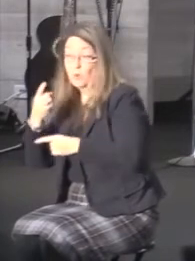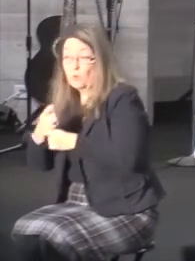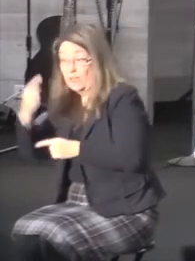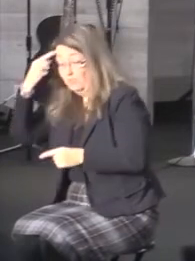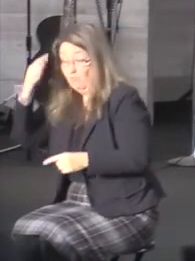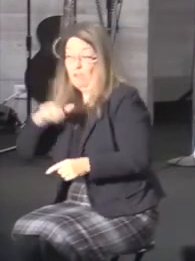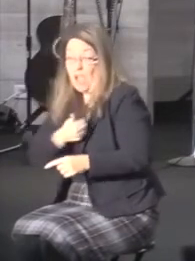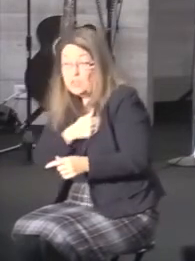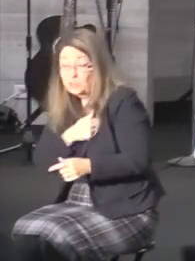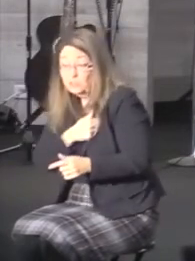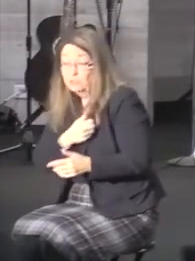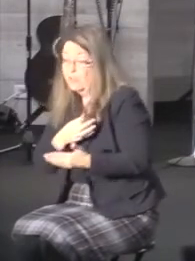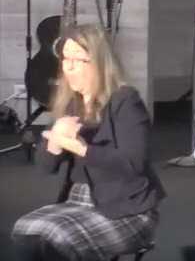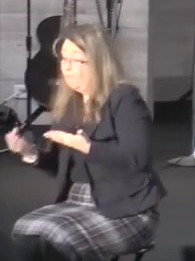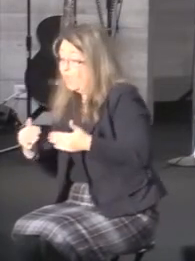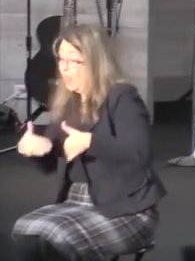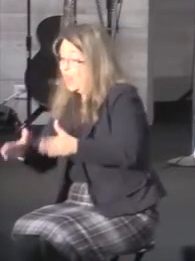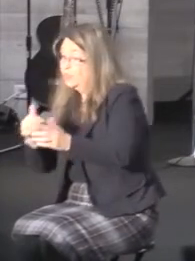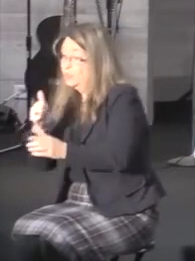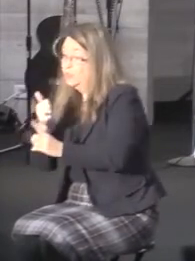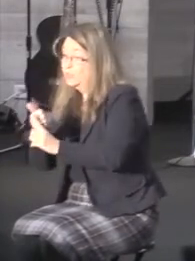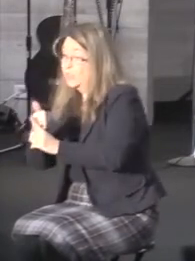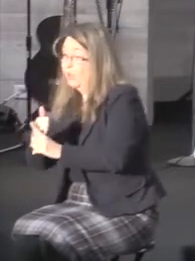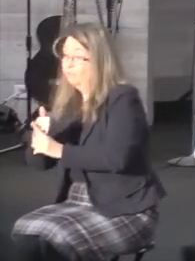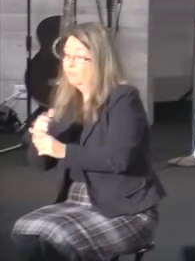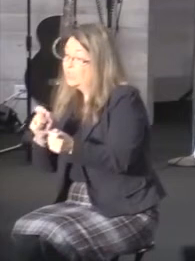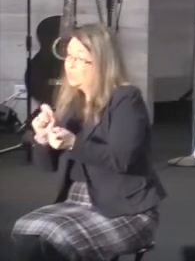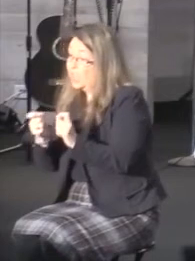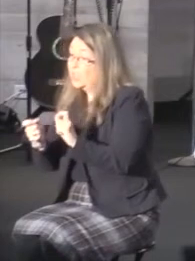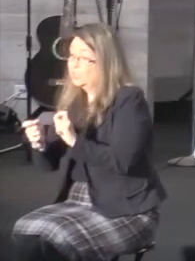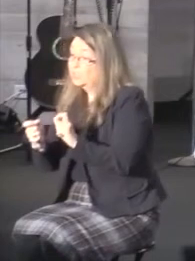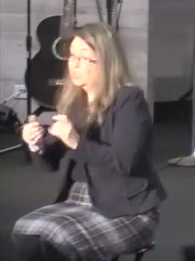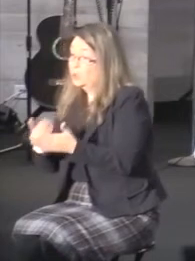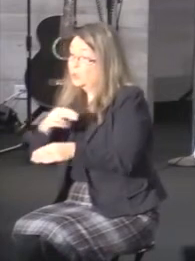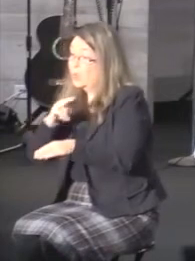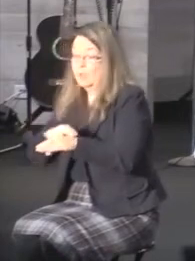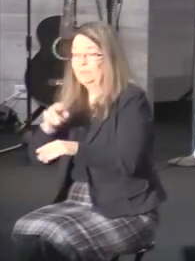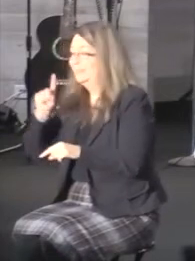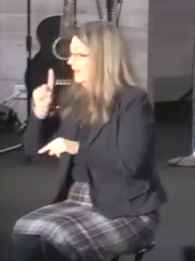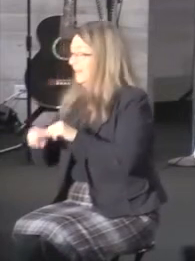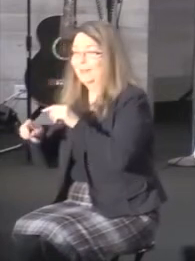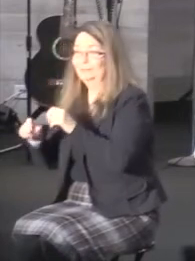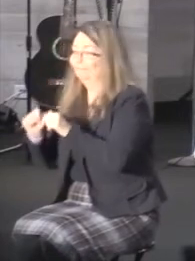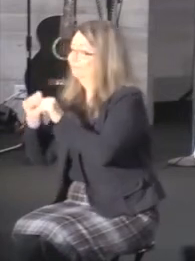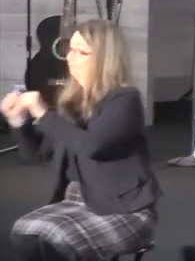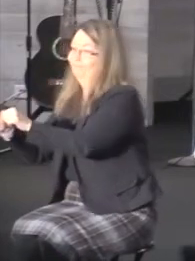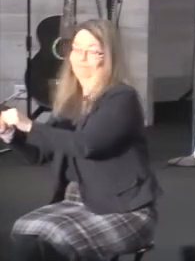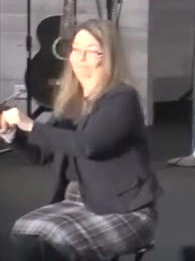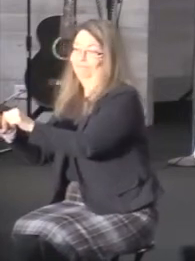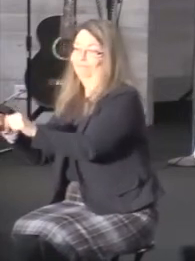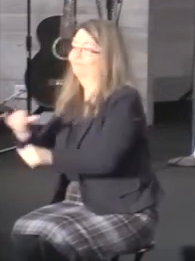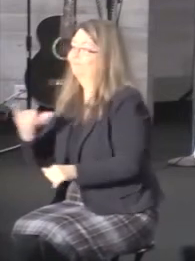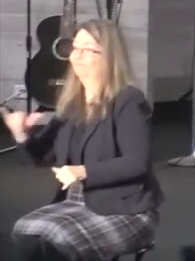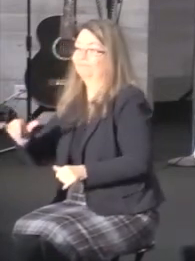the right attitude, and if you fail to let yourself adjust to the new normal, you'll fail to climb. And that's the same way it is in